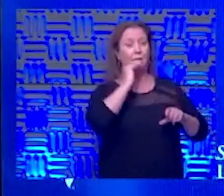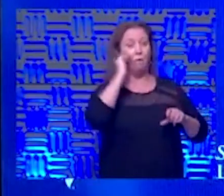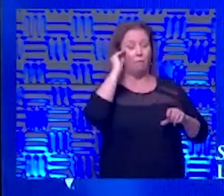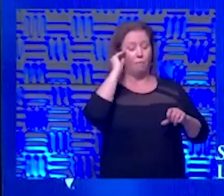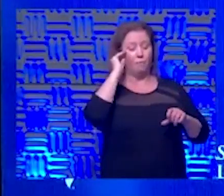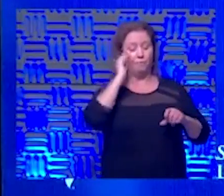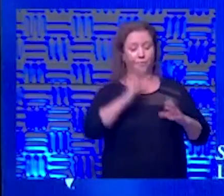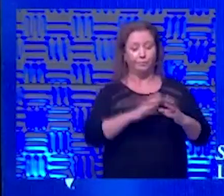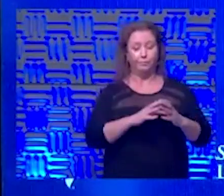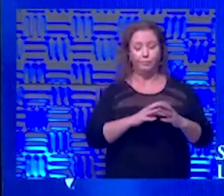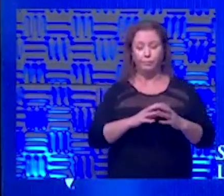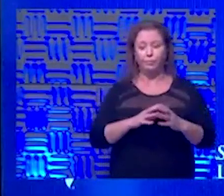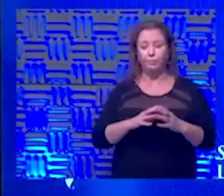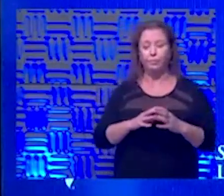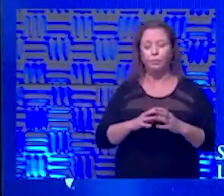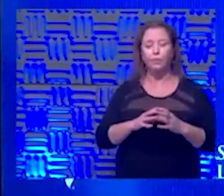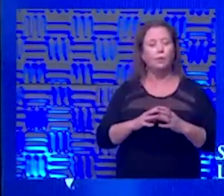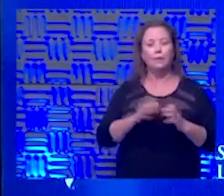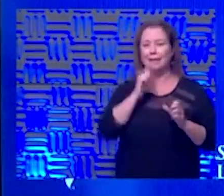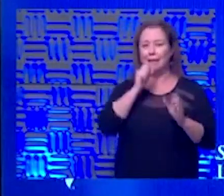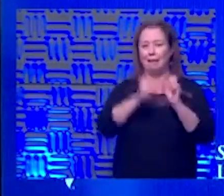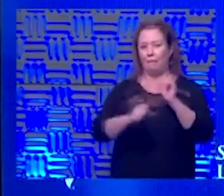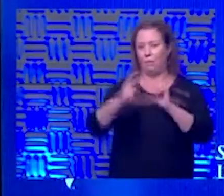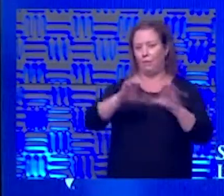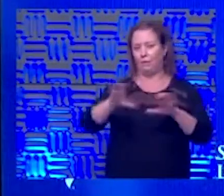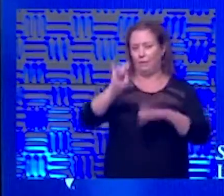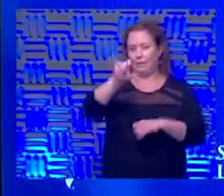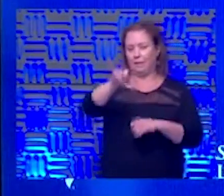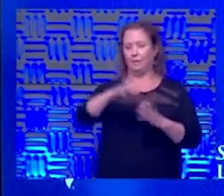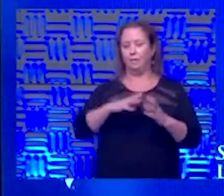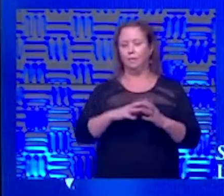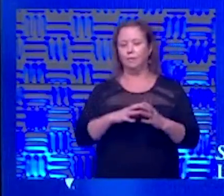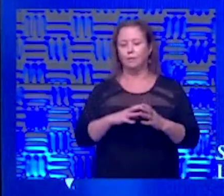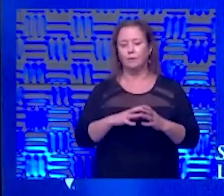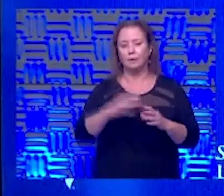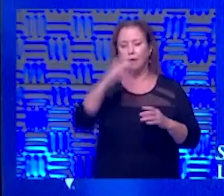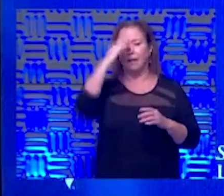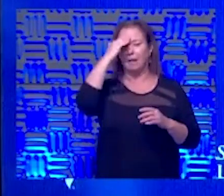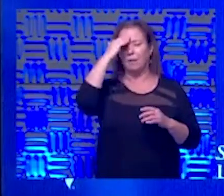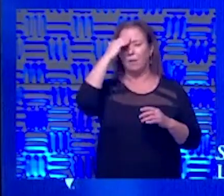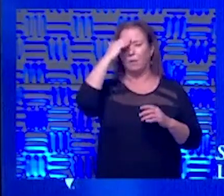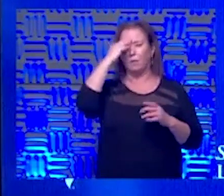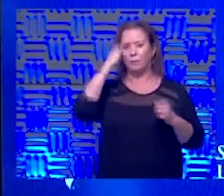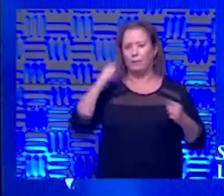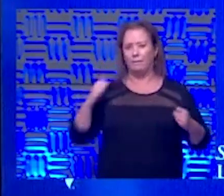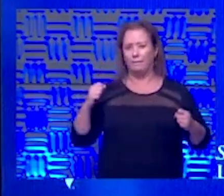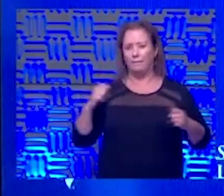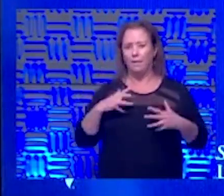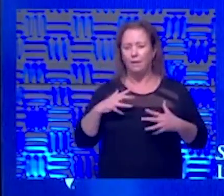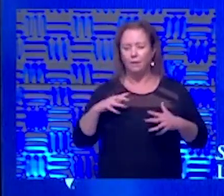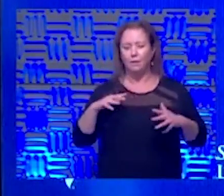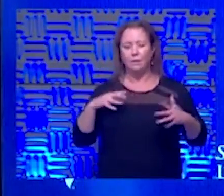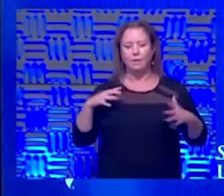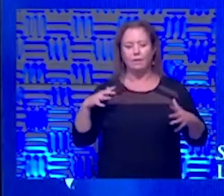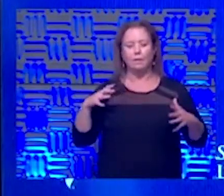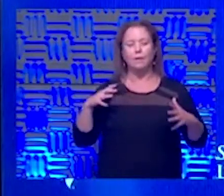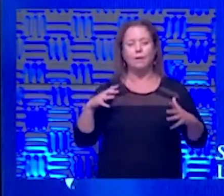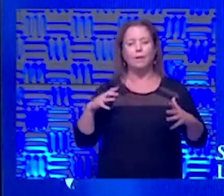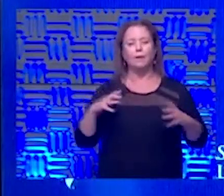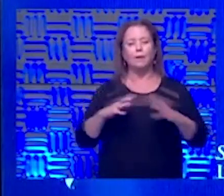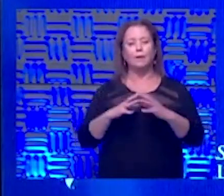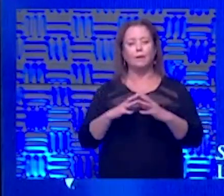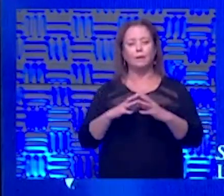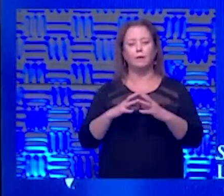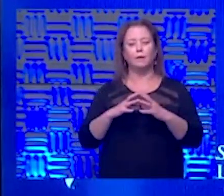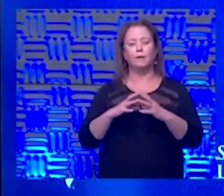you're off. But not everybody does that, and so I know there's got to be a lot of fear and anxiety. What I would